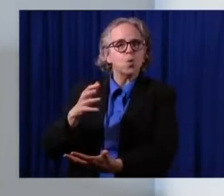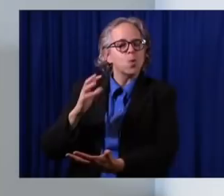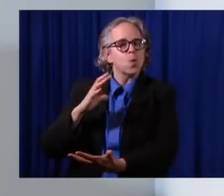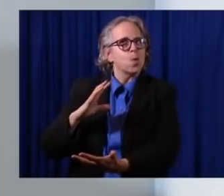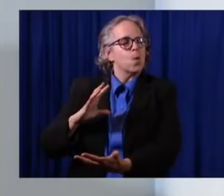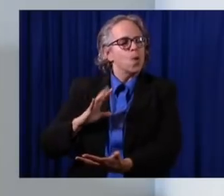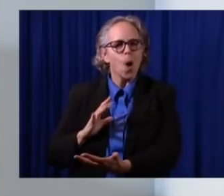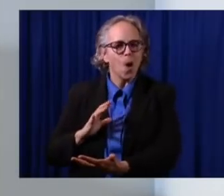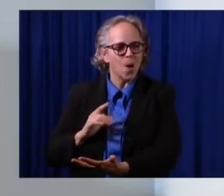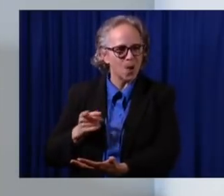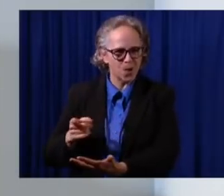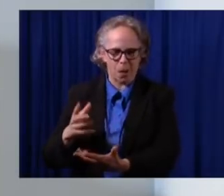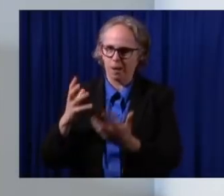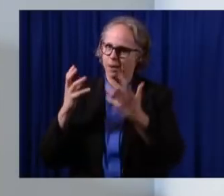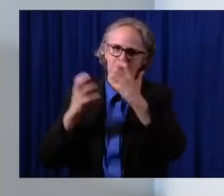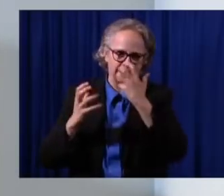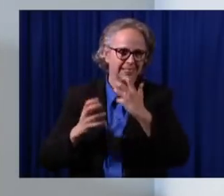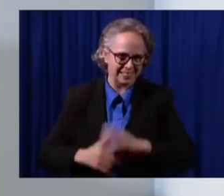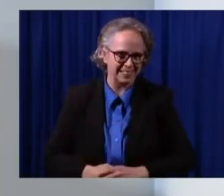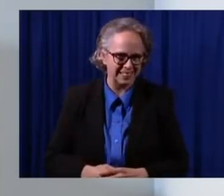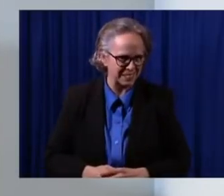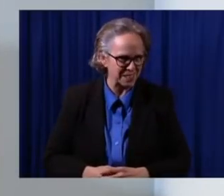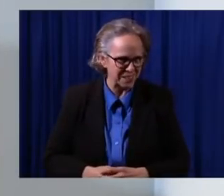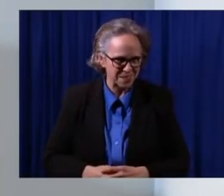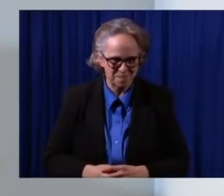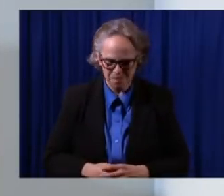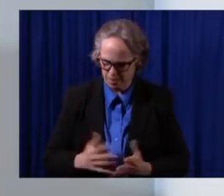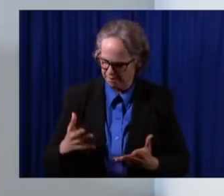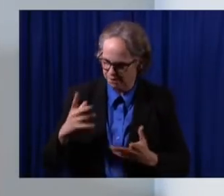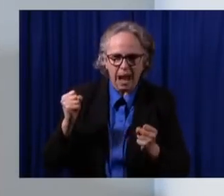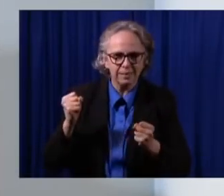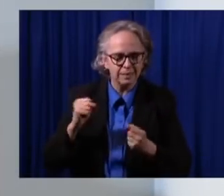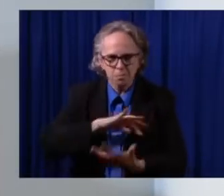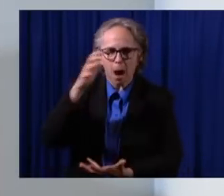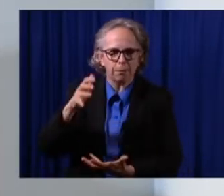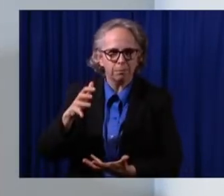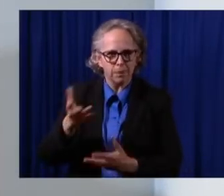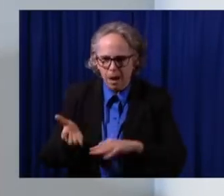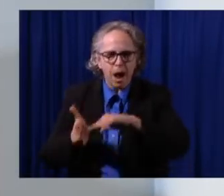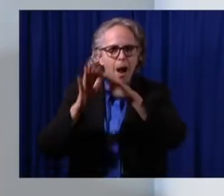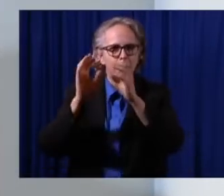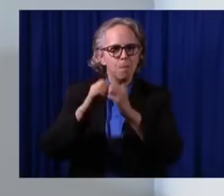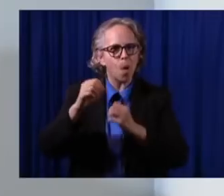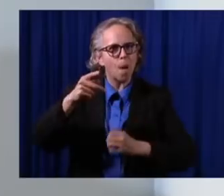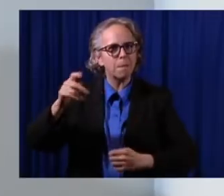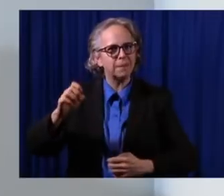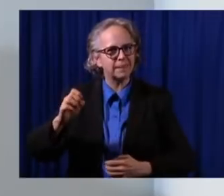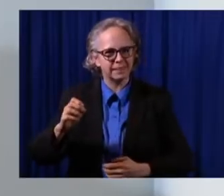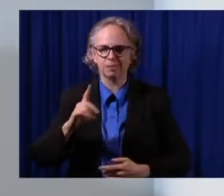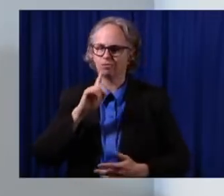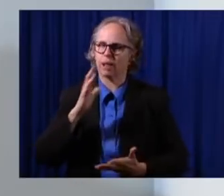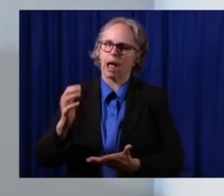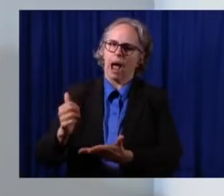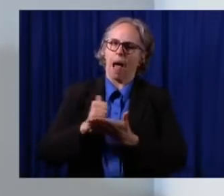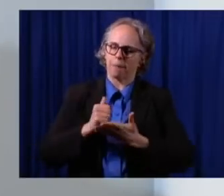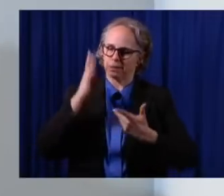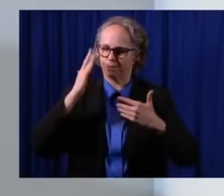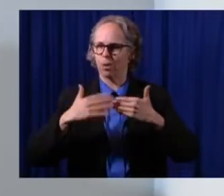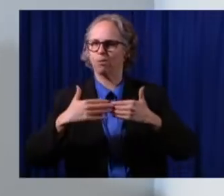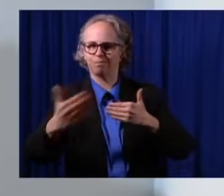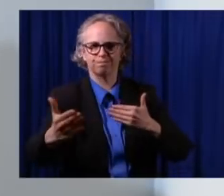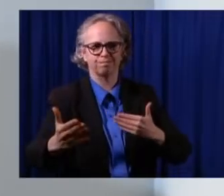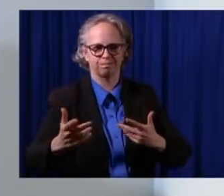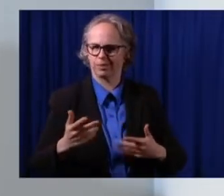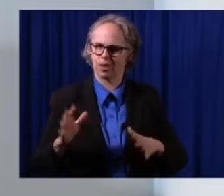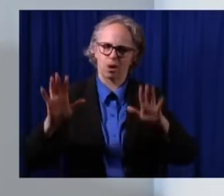quickly the team responded to that, and that will really prepare us going forward. So that's great news.